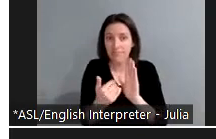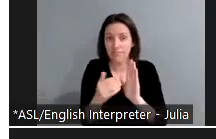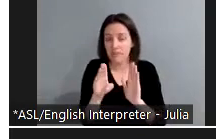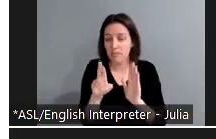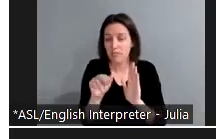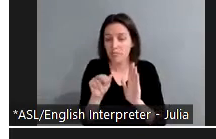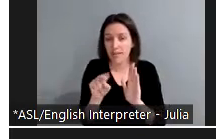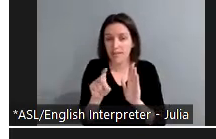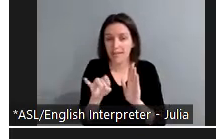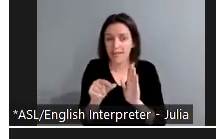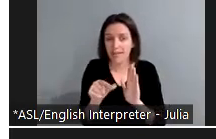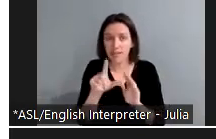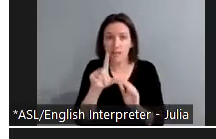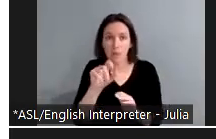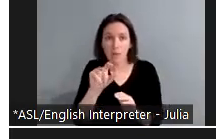poll.